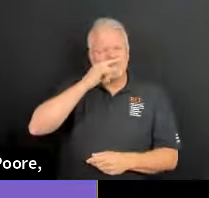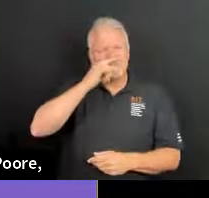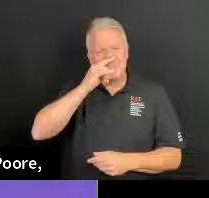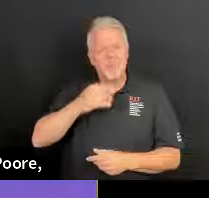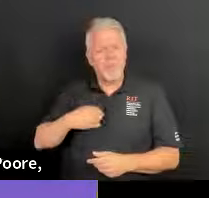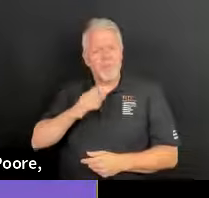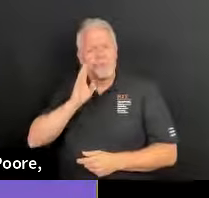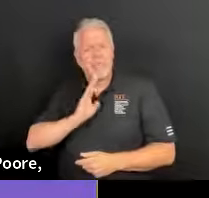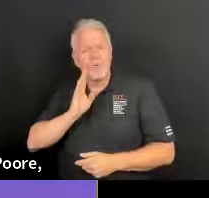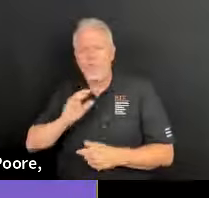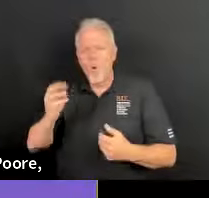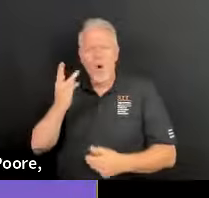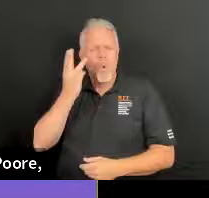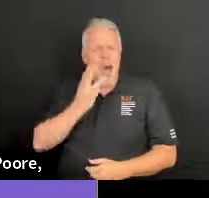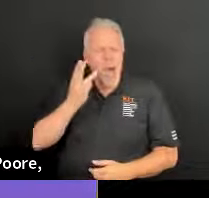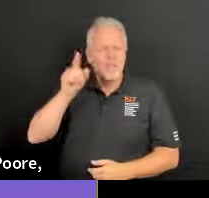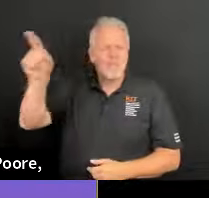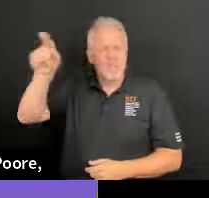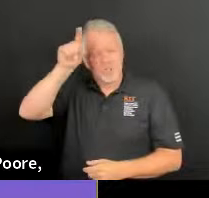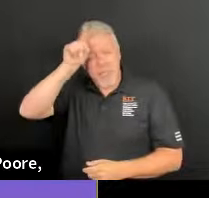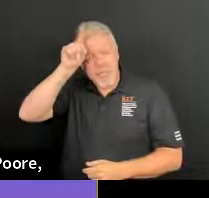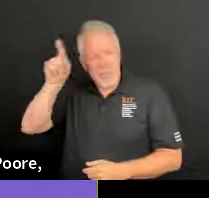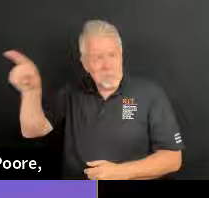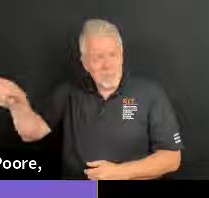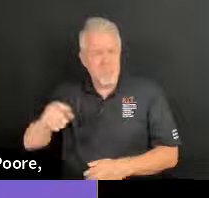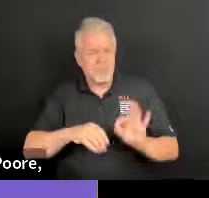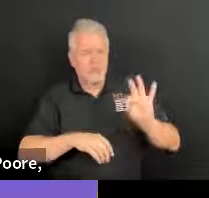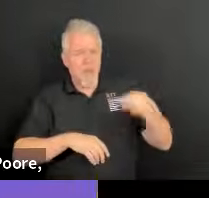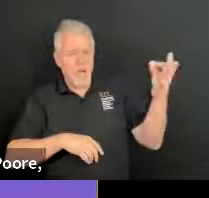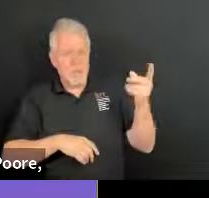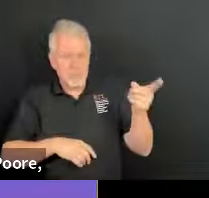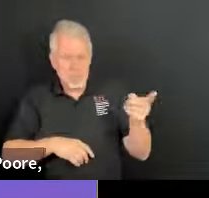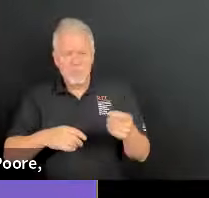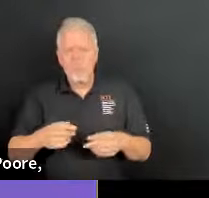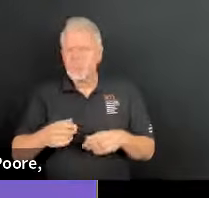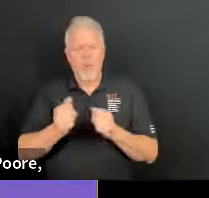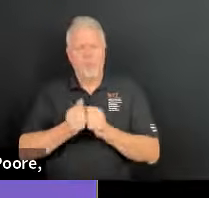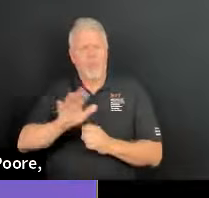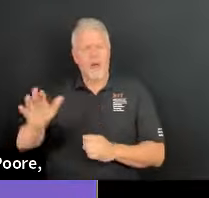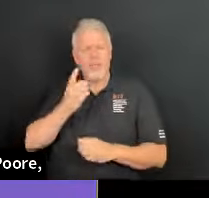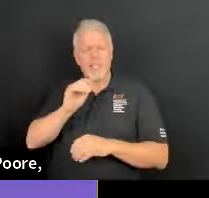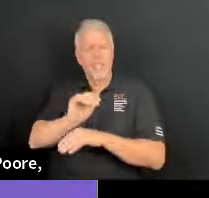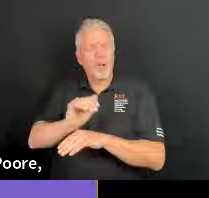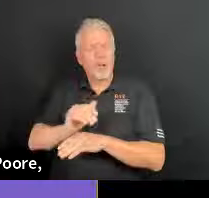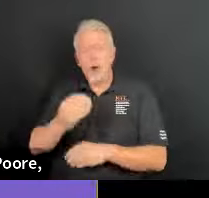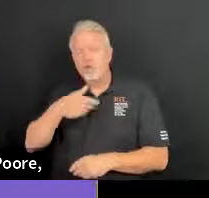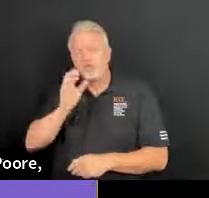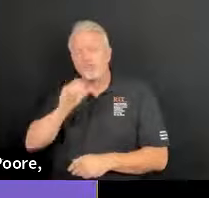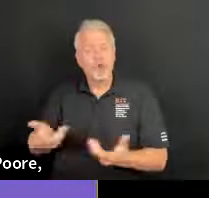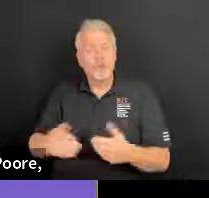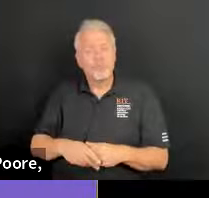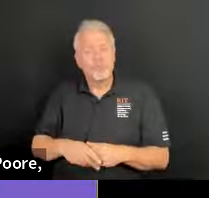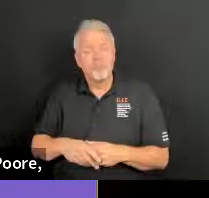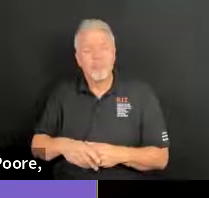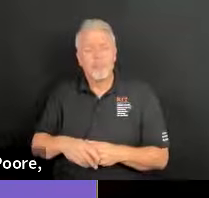cultures. Some people say that, you know, kids can have a beer or a wine in Germany, in France,